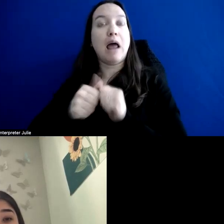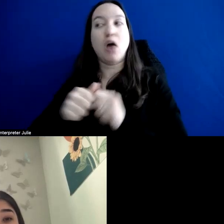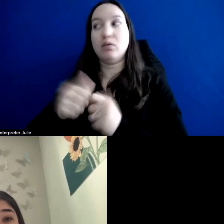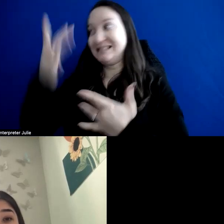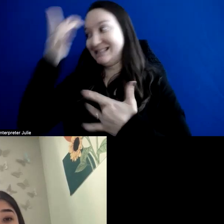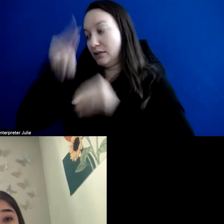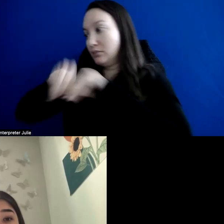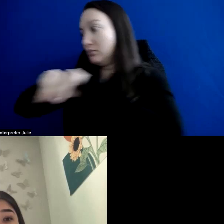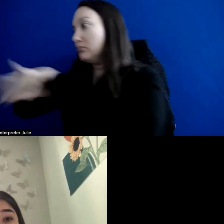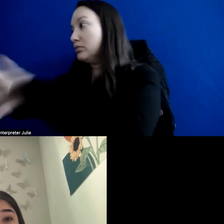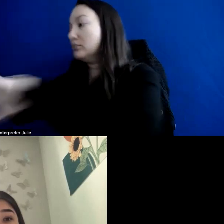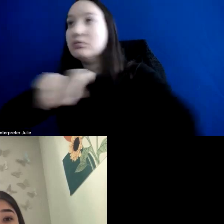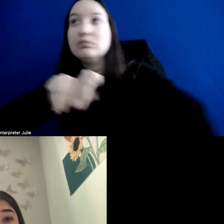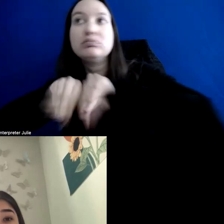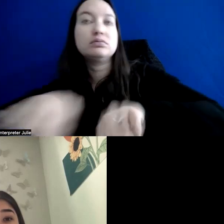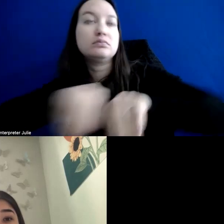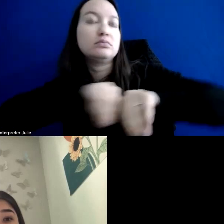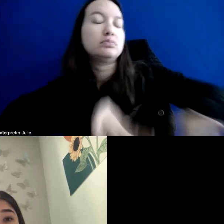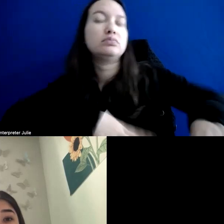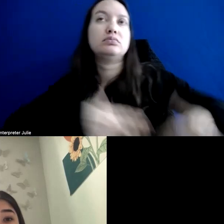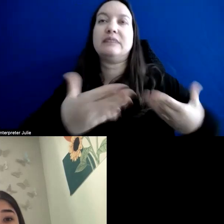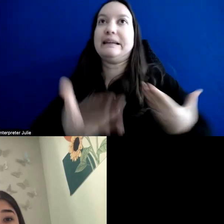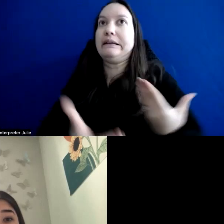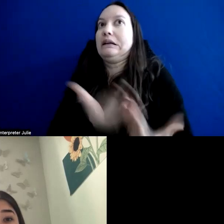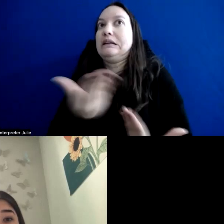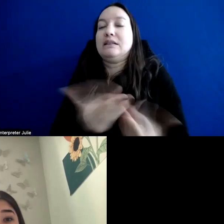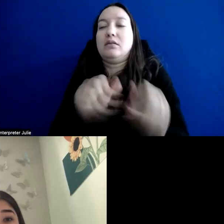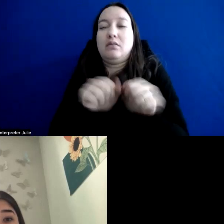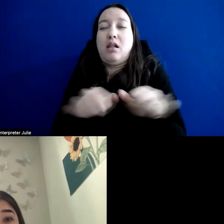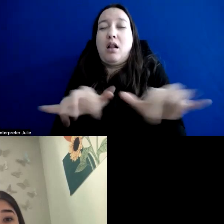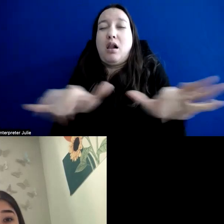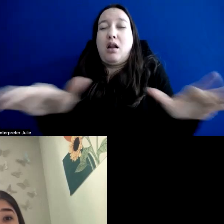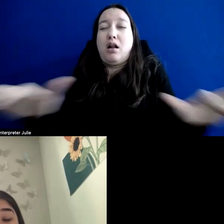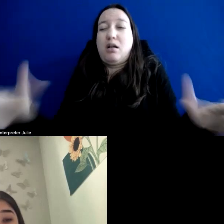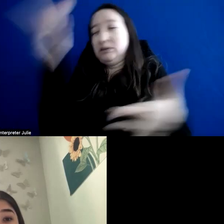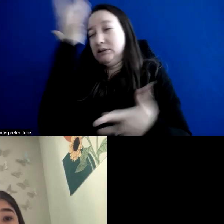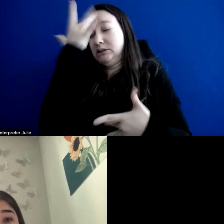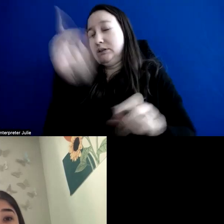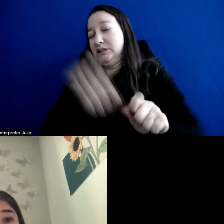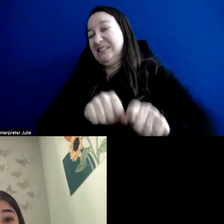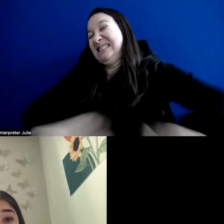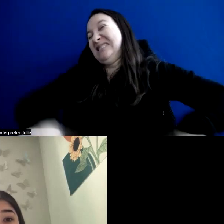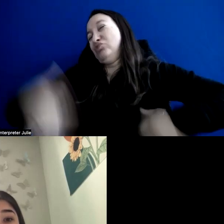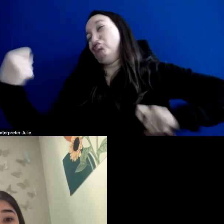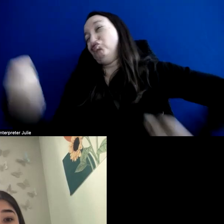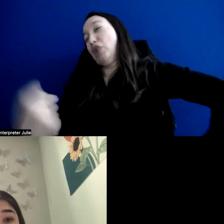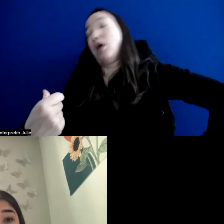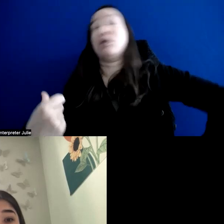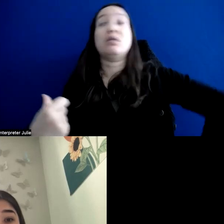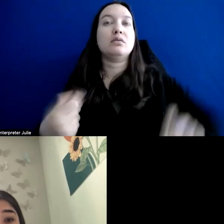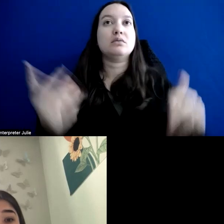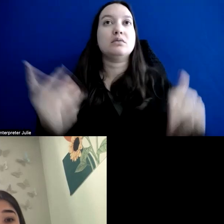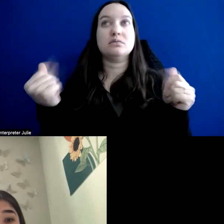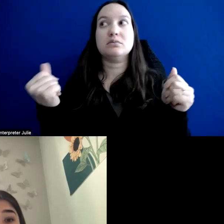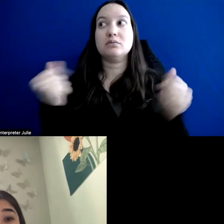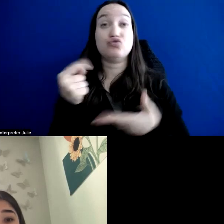transmission, that it was so widely transmitted, that it was so pathogenic and so dangerous, and yet suddenly